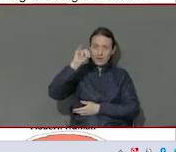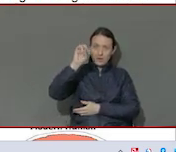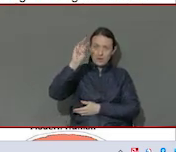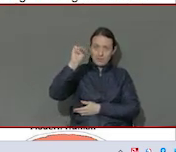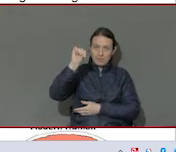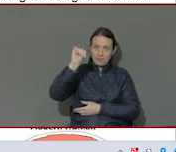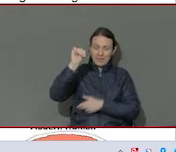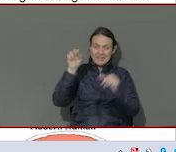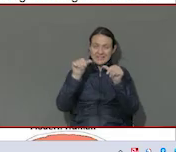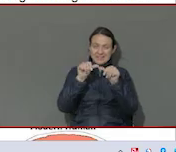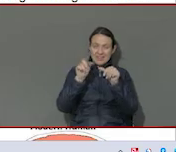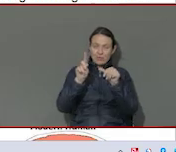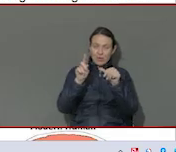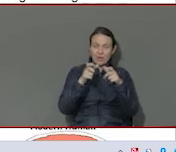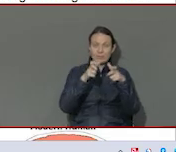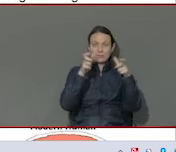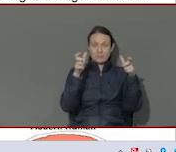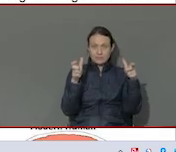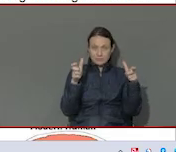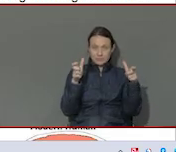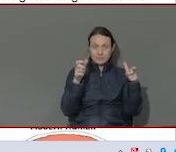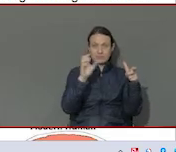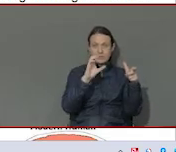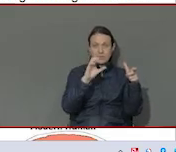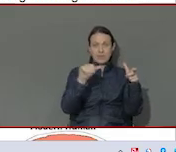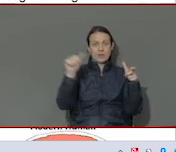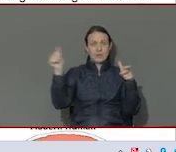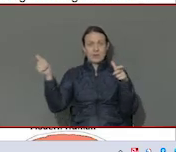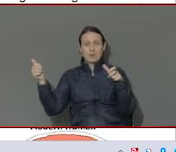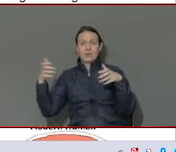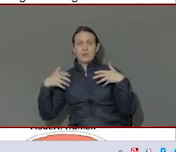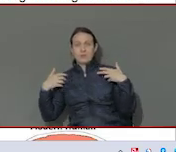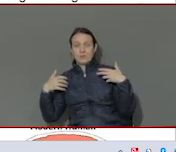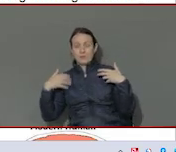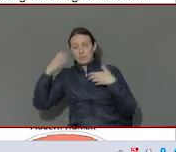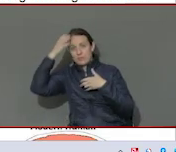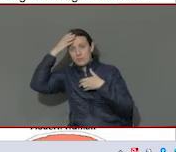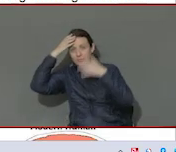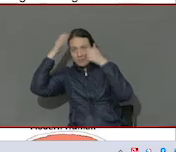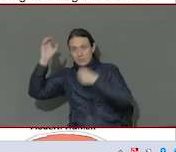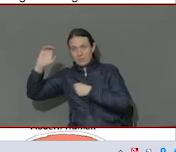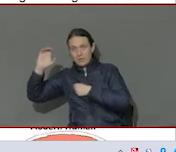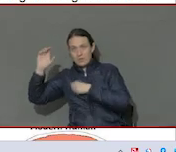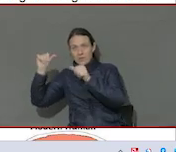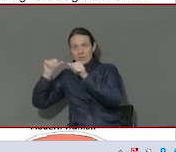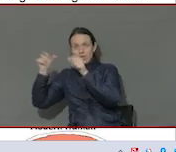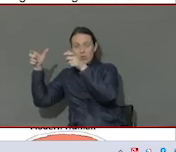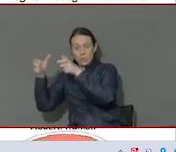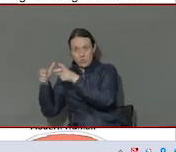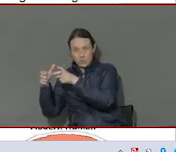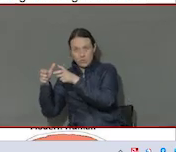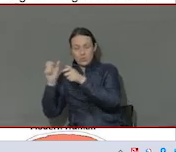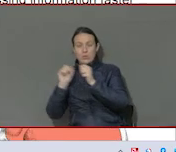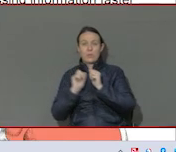is large. And other primates, the cranium size is small.